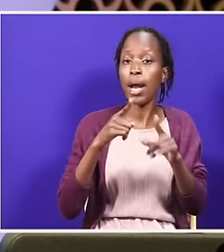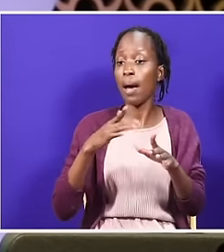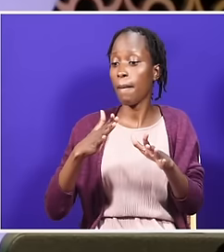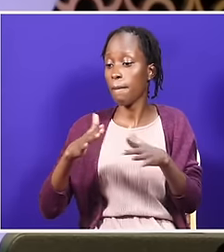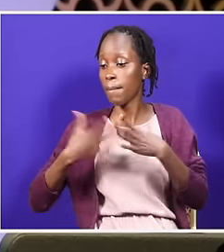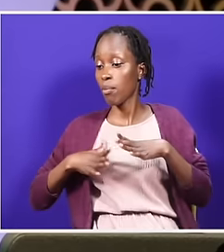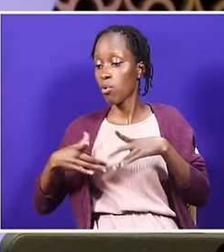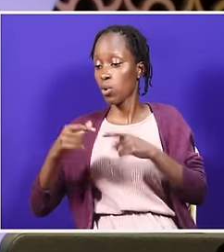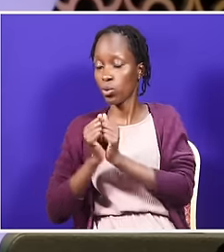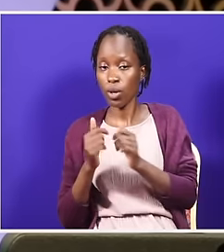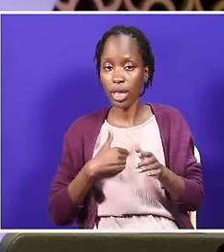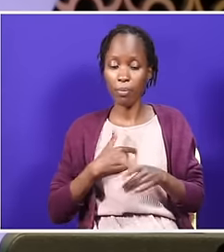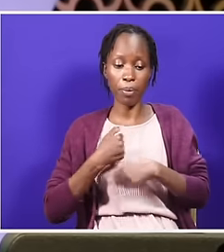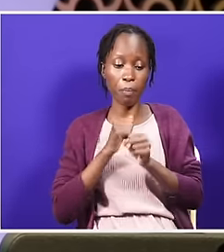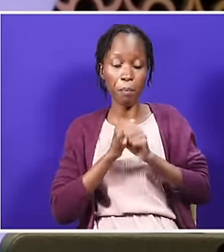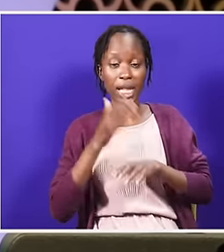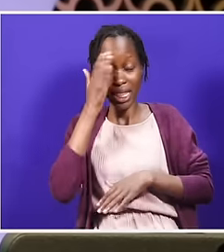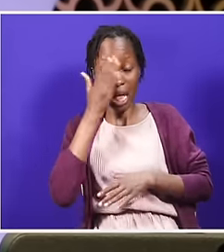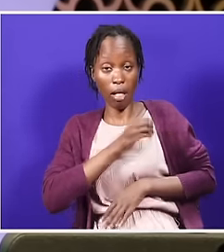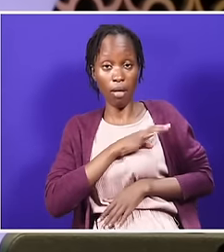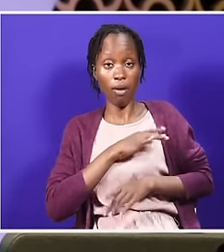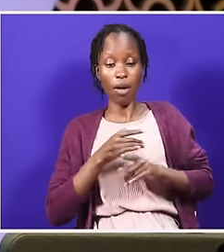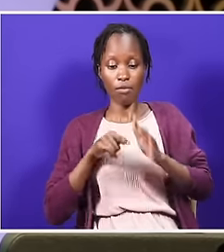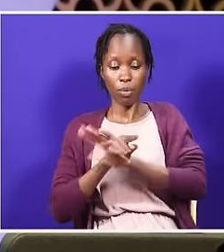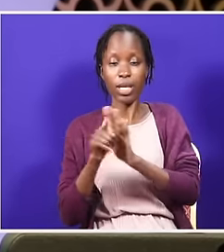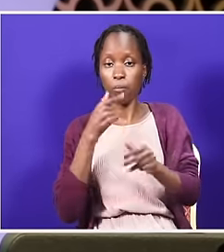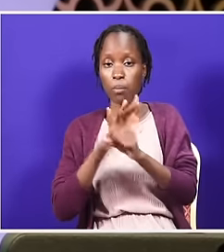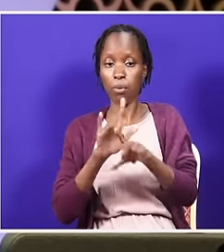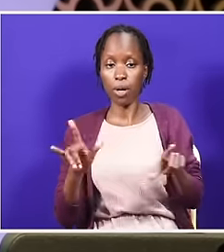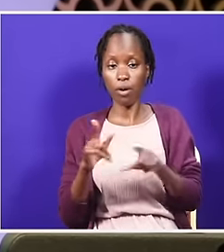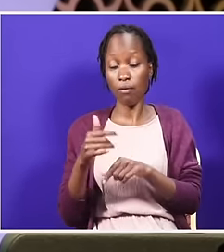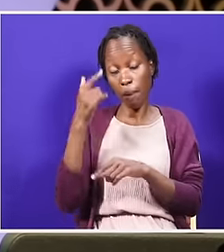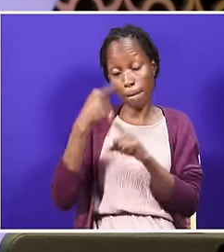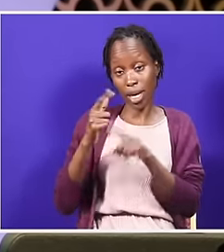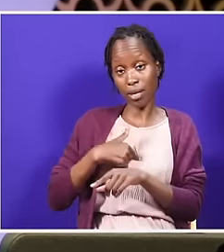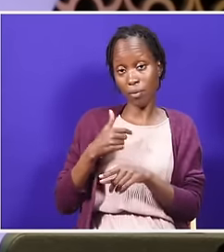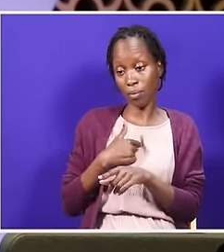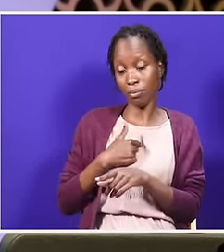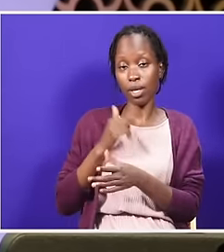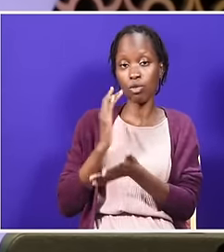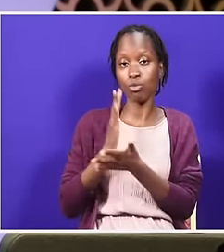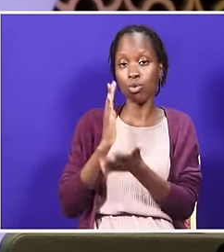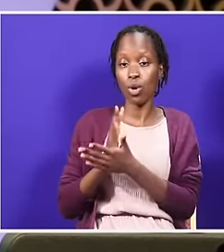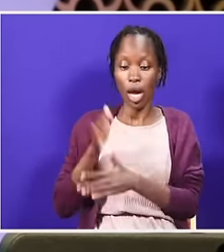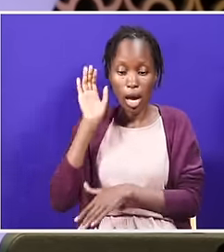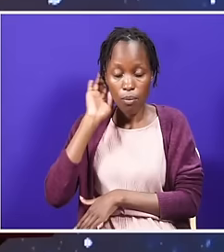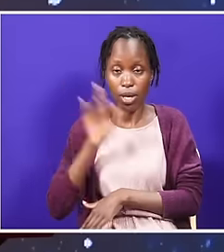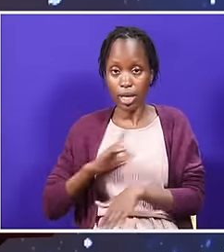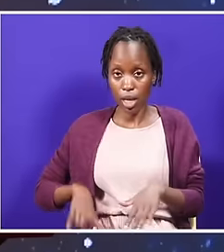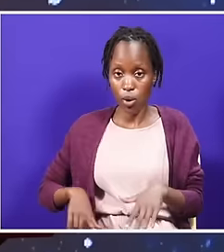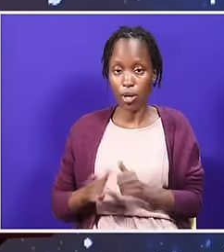brothers who went with me frightened the people from entering the promised land. For my part, I wholeheartedly followed the